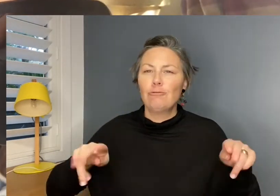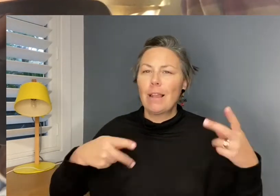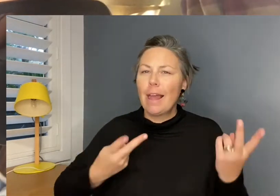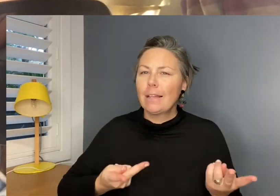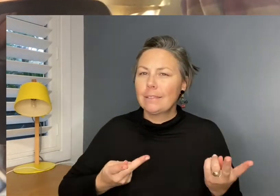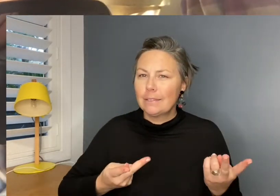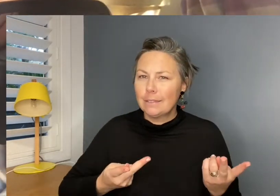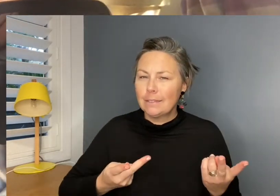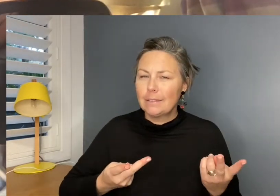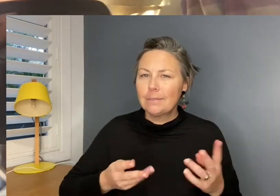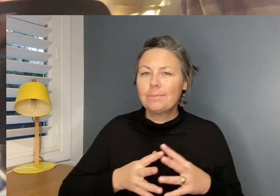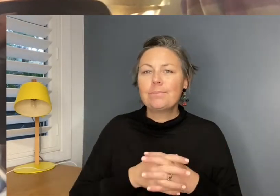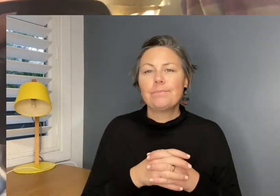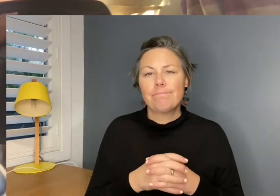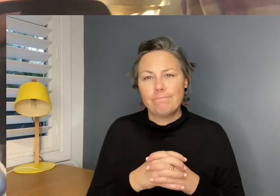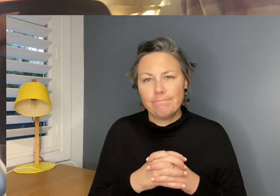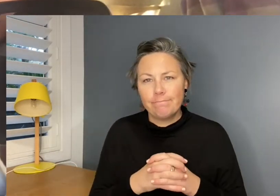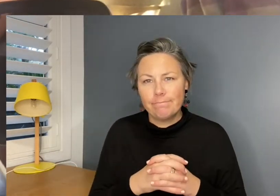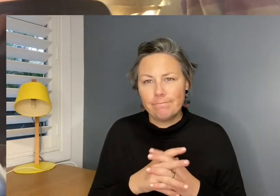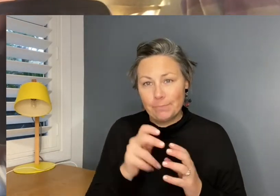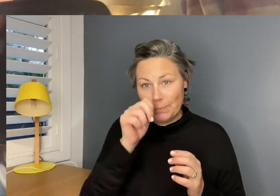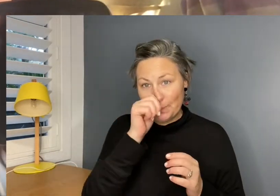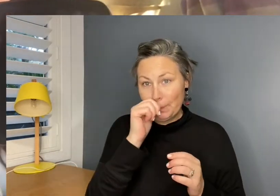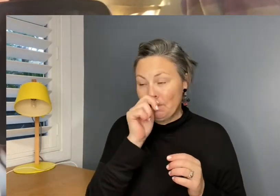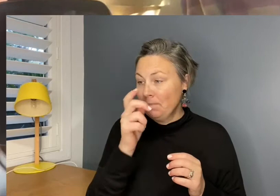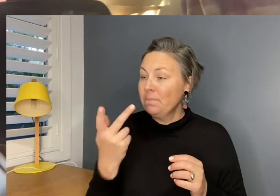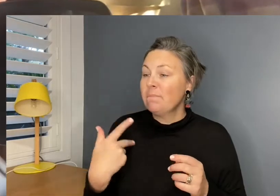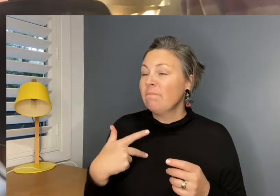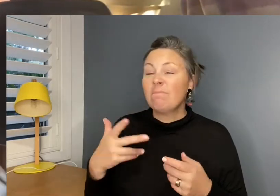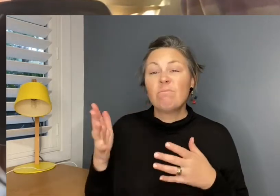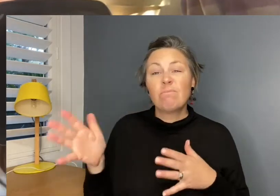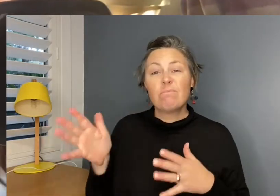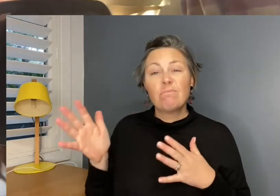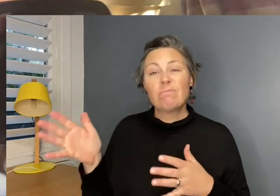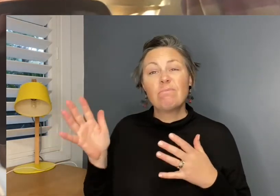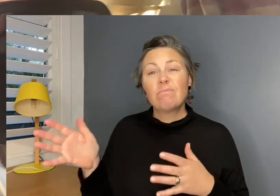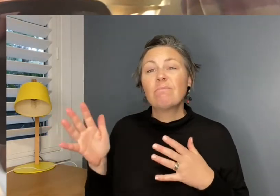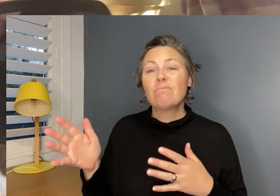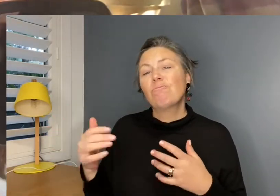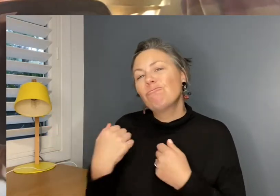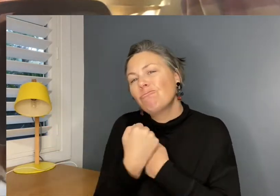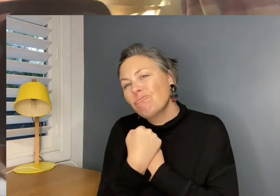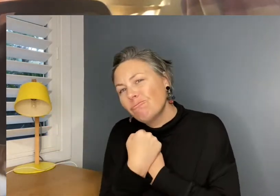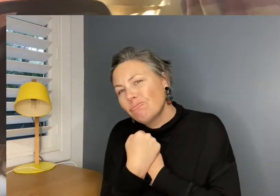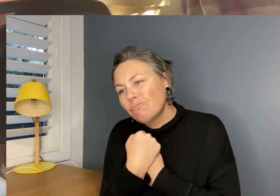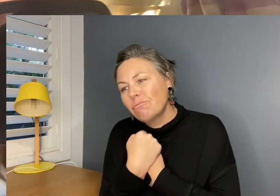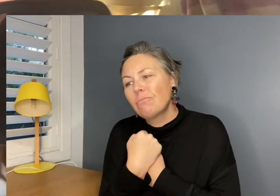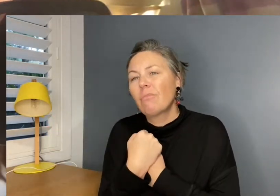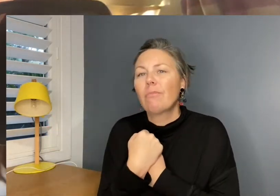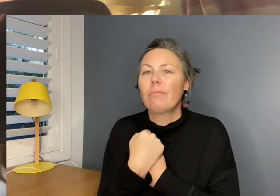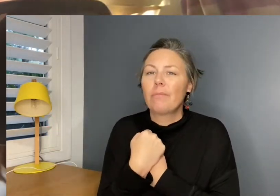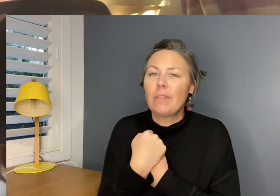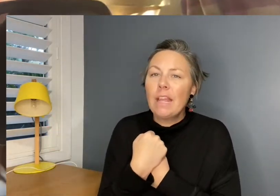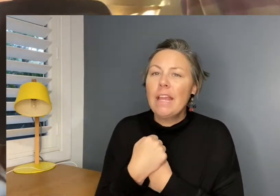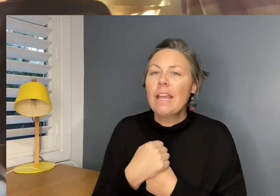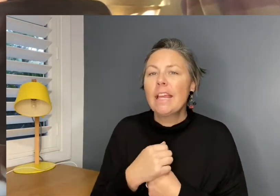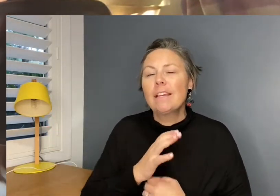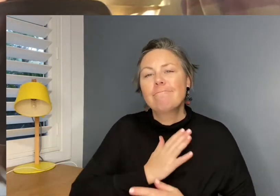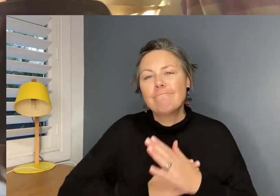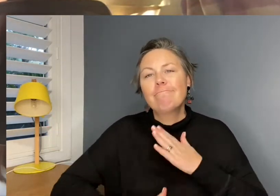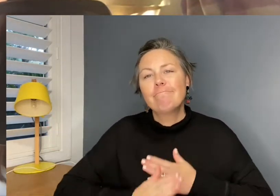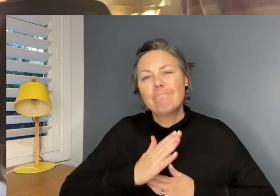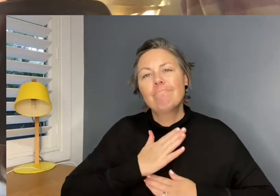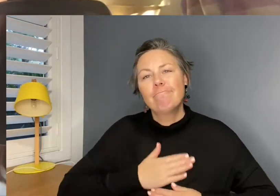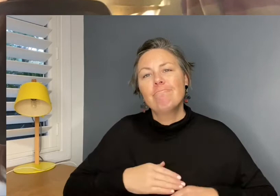nice, relaxed space in our home. And we just talked and